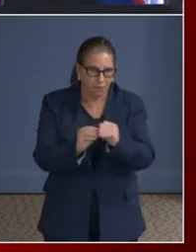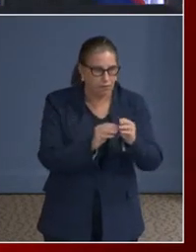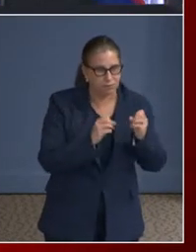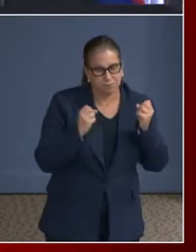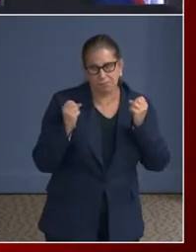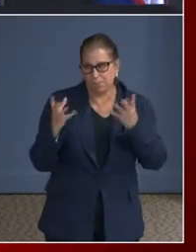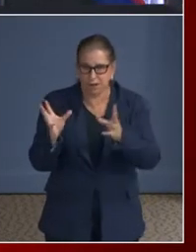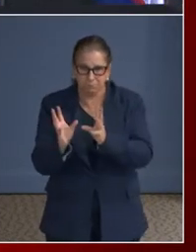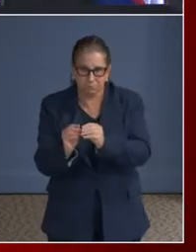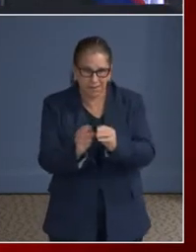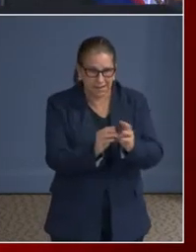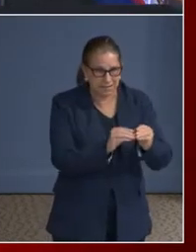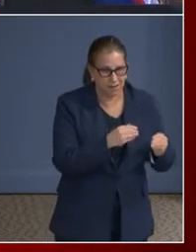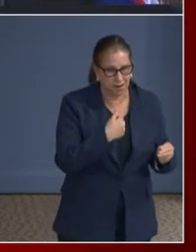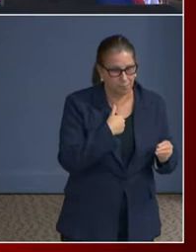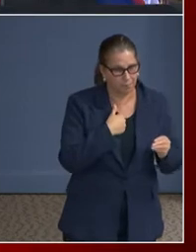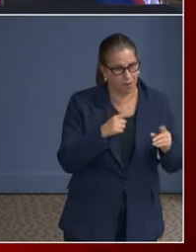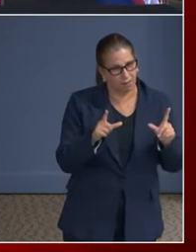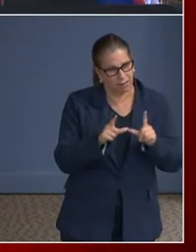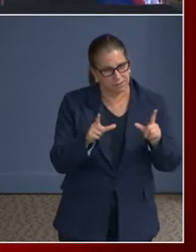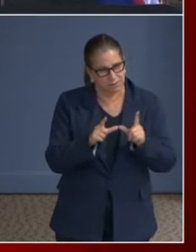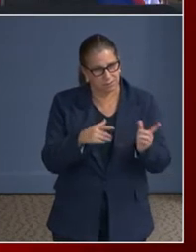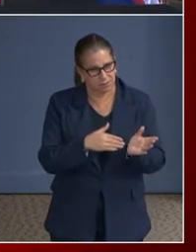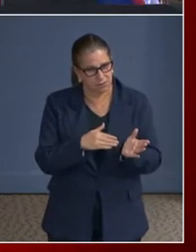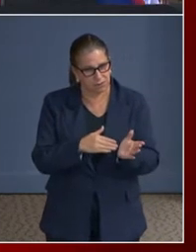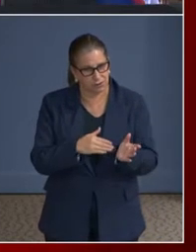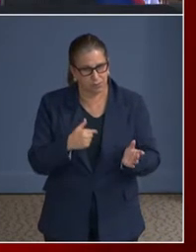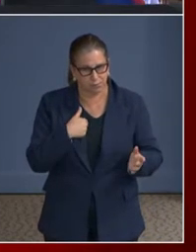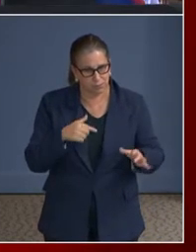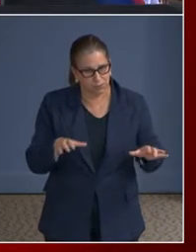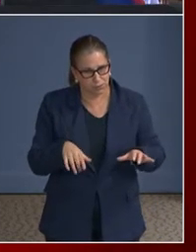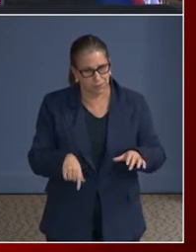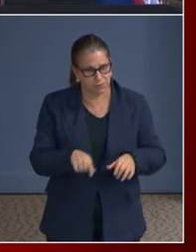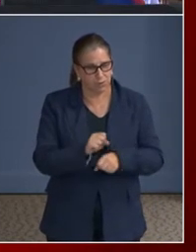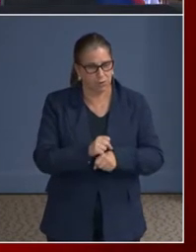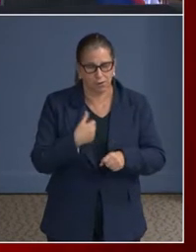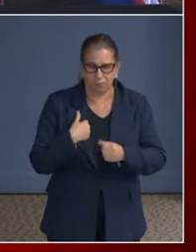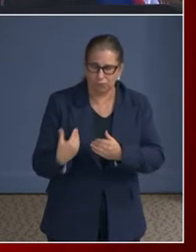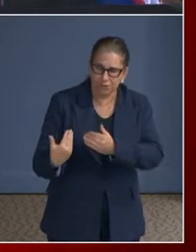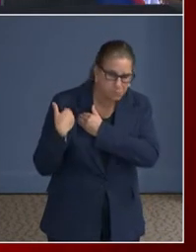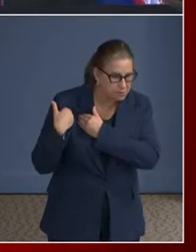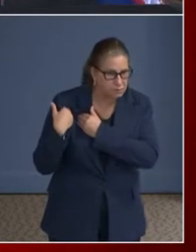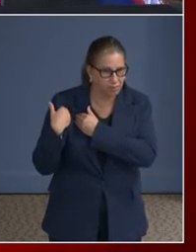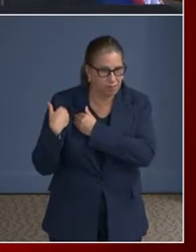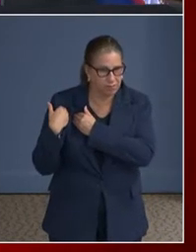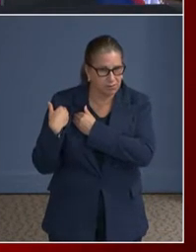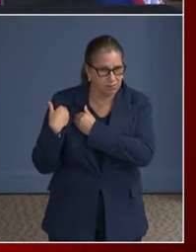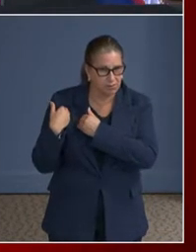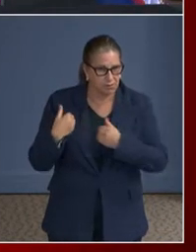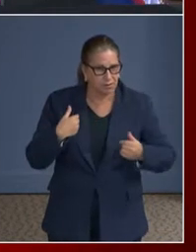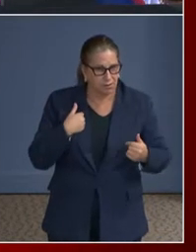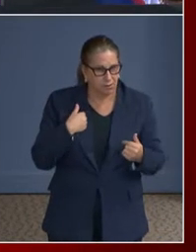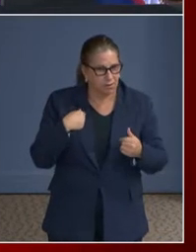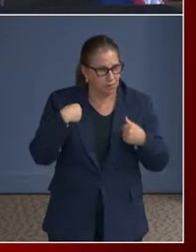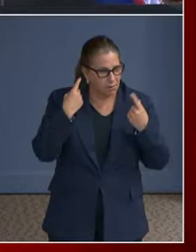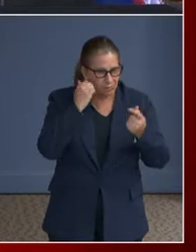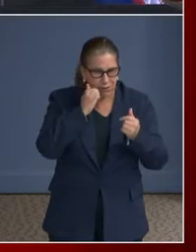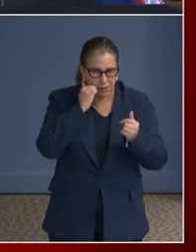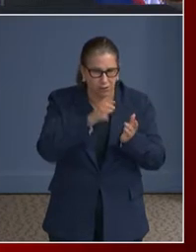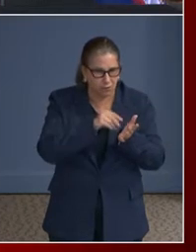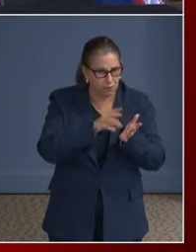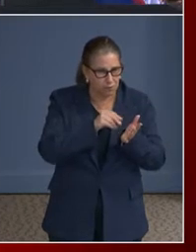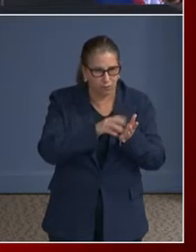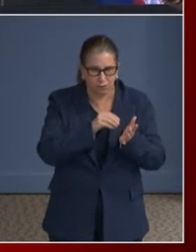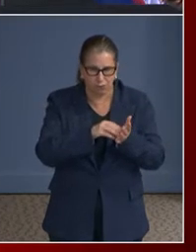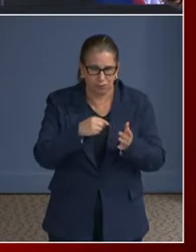licensed physician, I do this work, and I have a responsibility to be a lifelong learner in this environment. And I